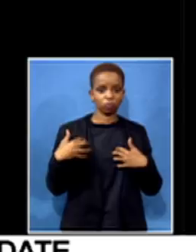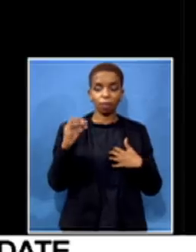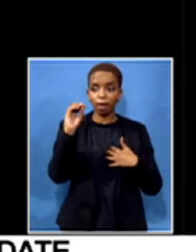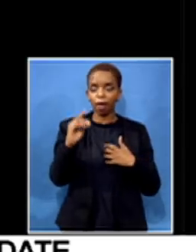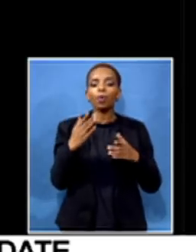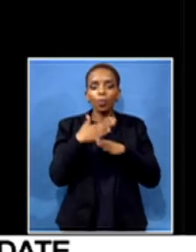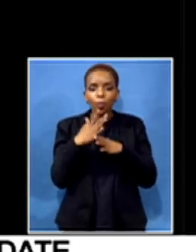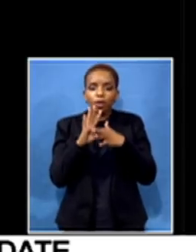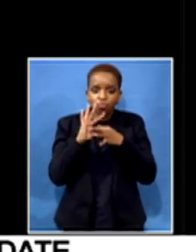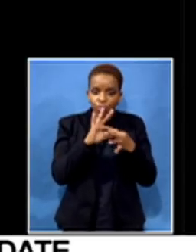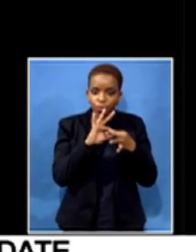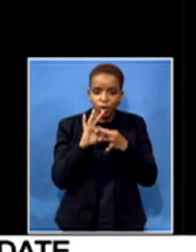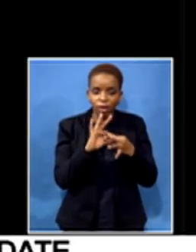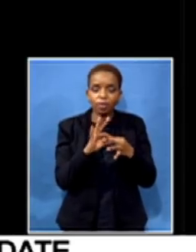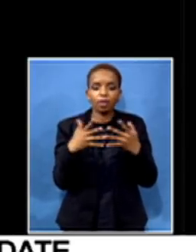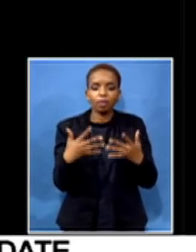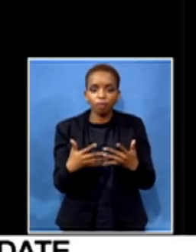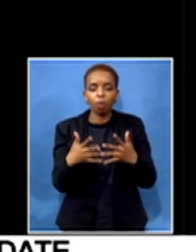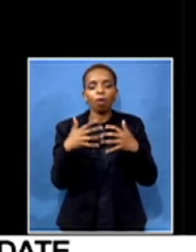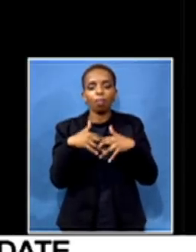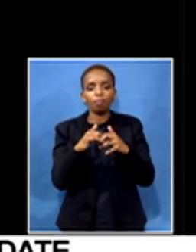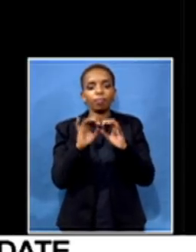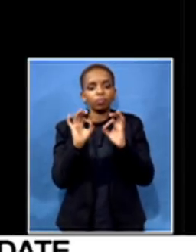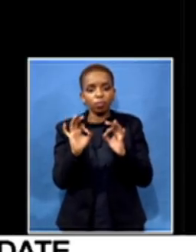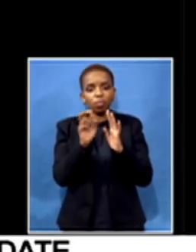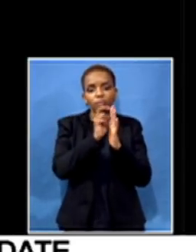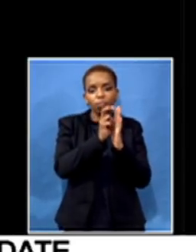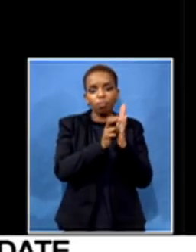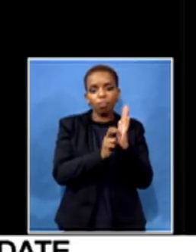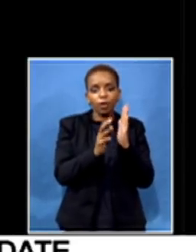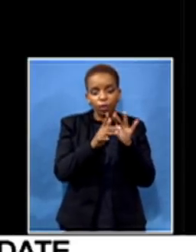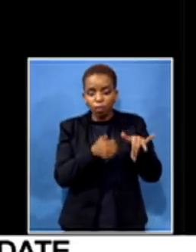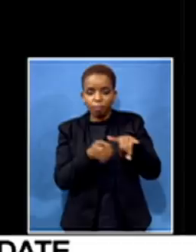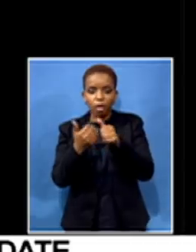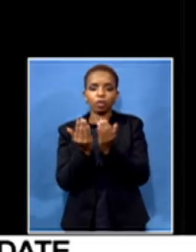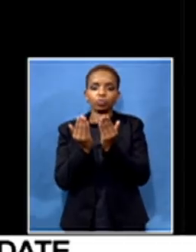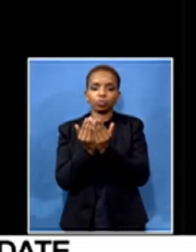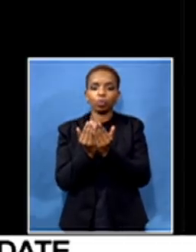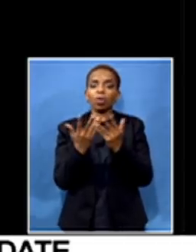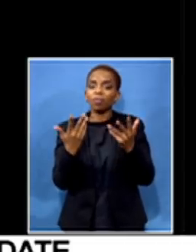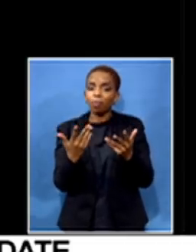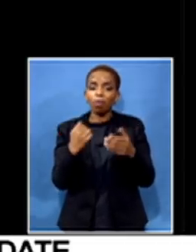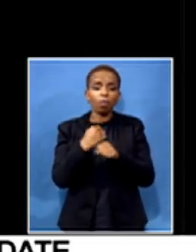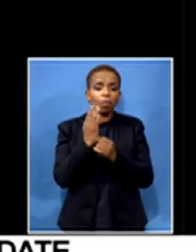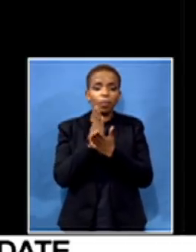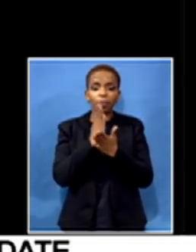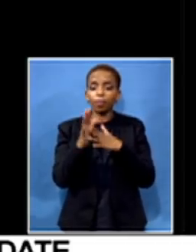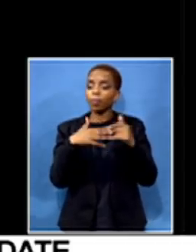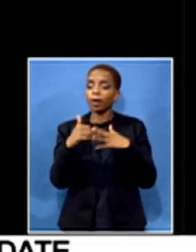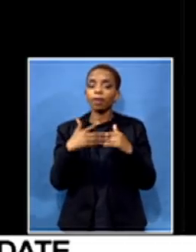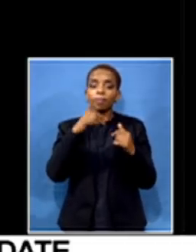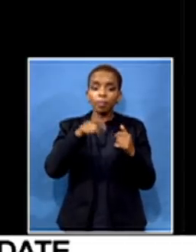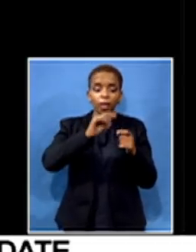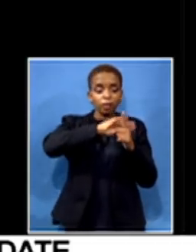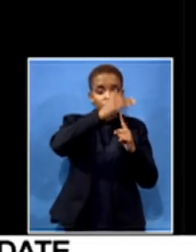to refine the protocols for returning to schools and also make sure that whoever needs to be protected will be protected. It will be important